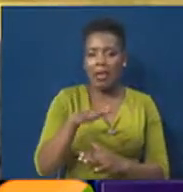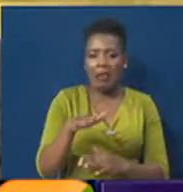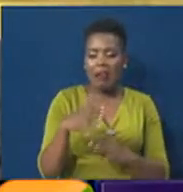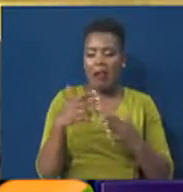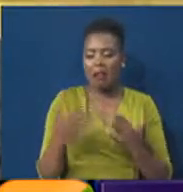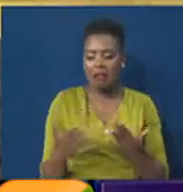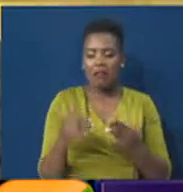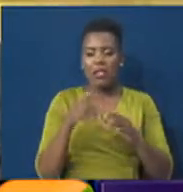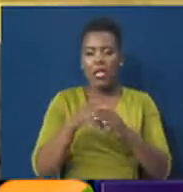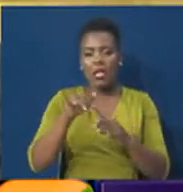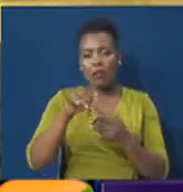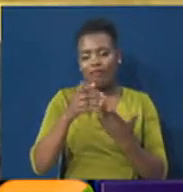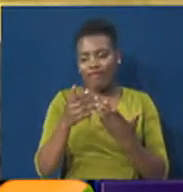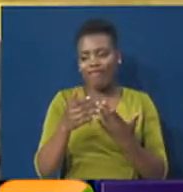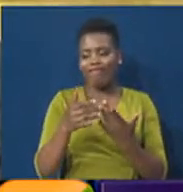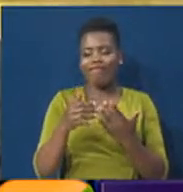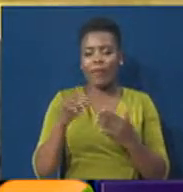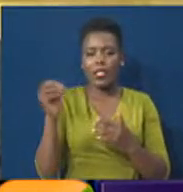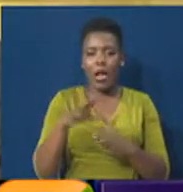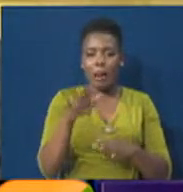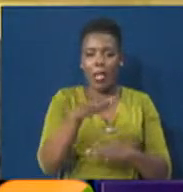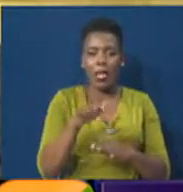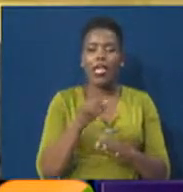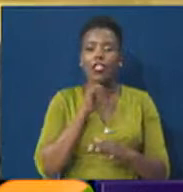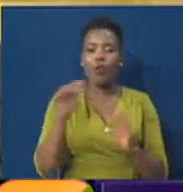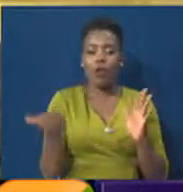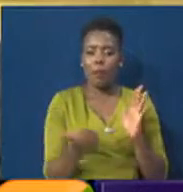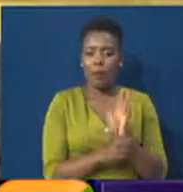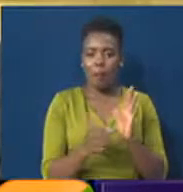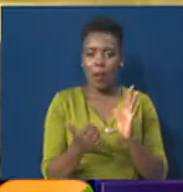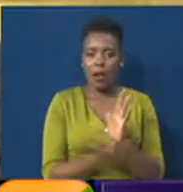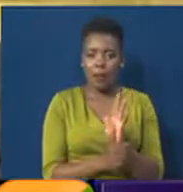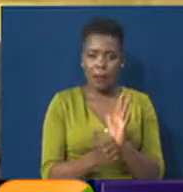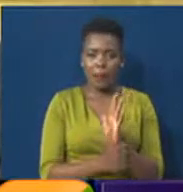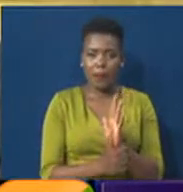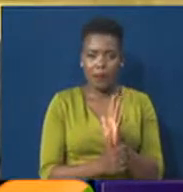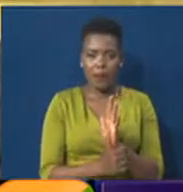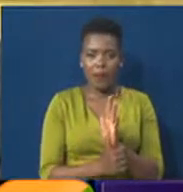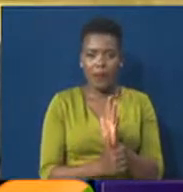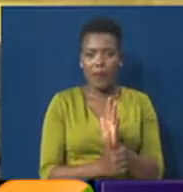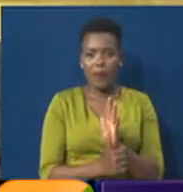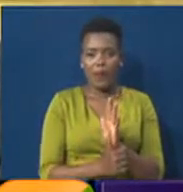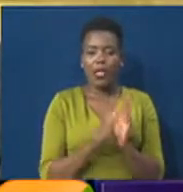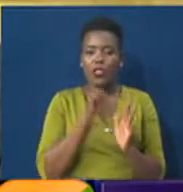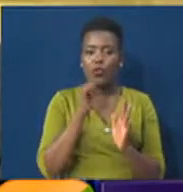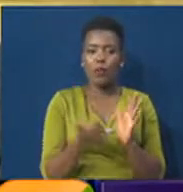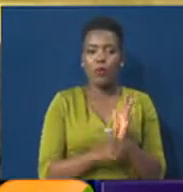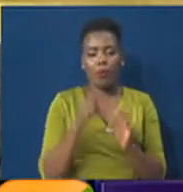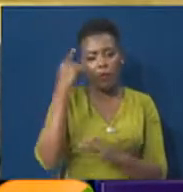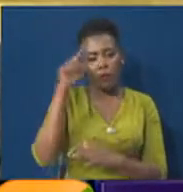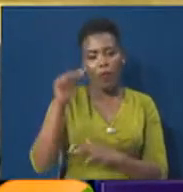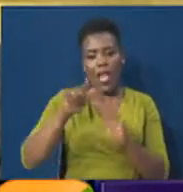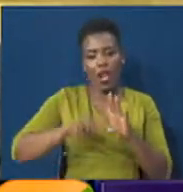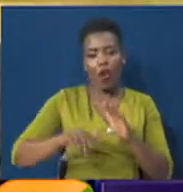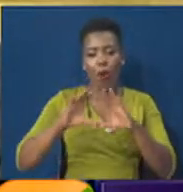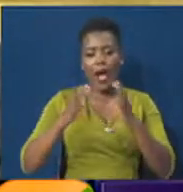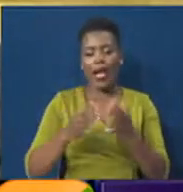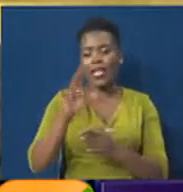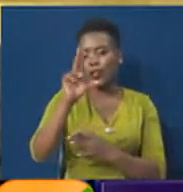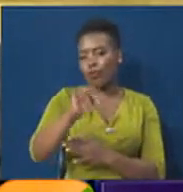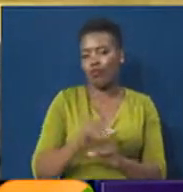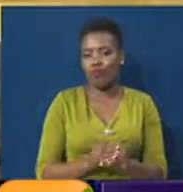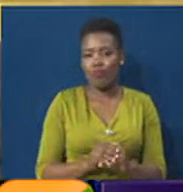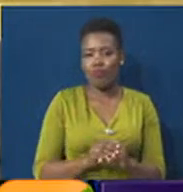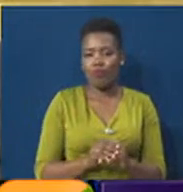slums and informal settlements. It is not the problem of the lower class or even the middle